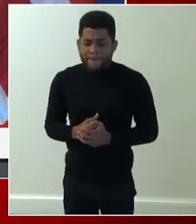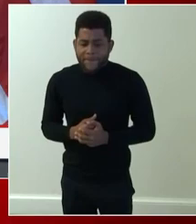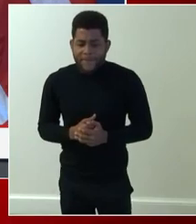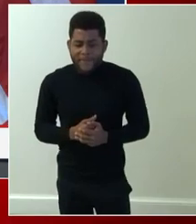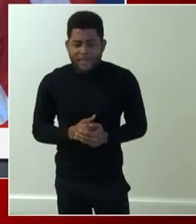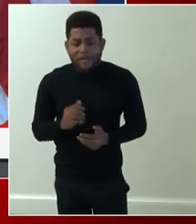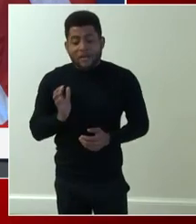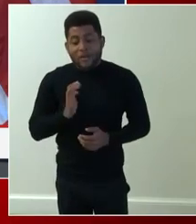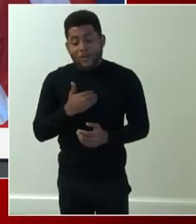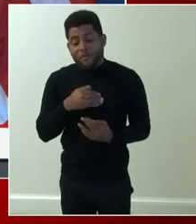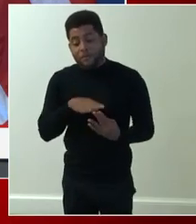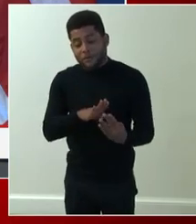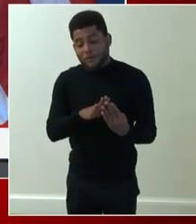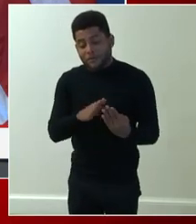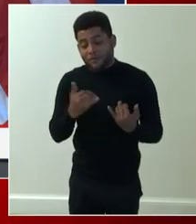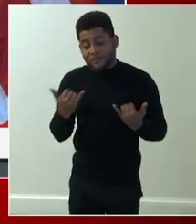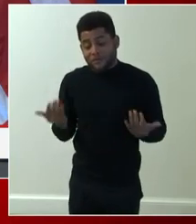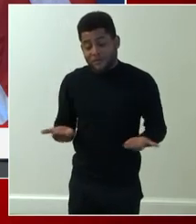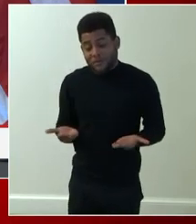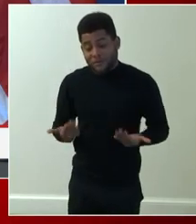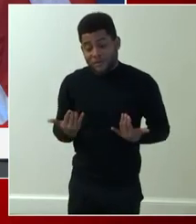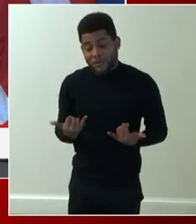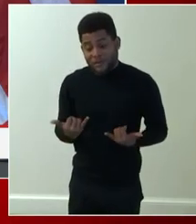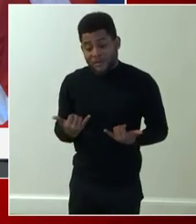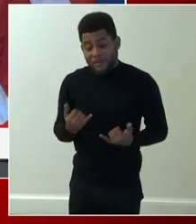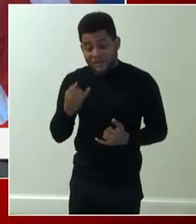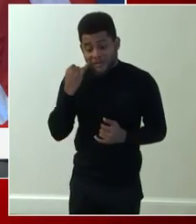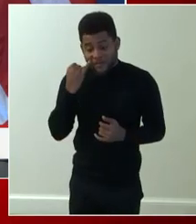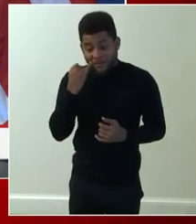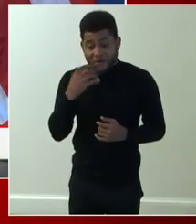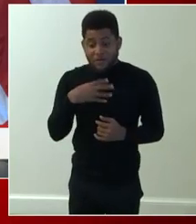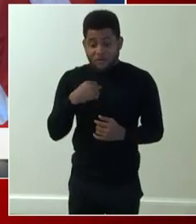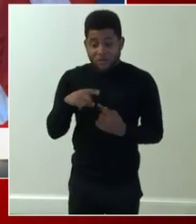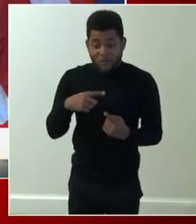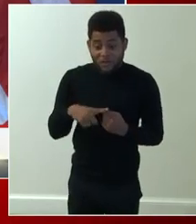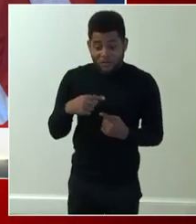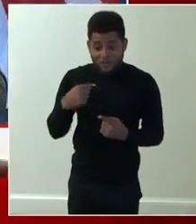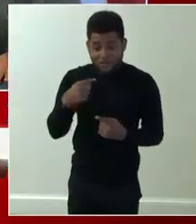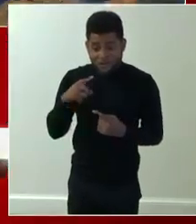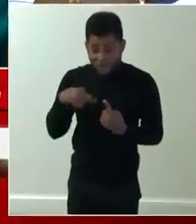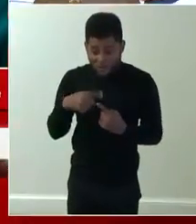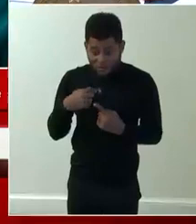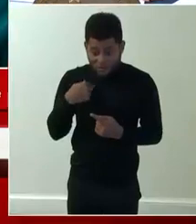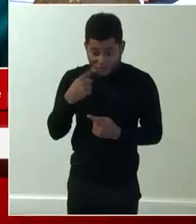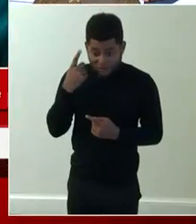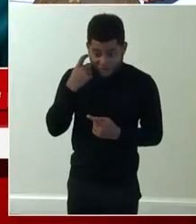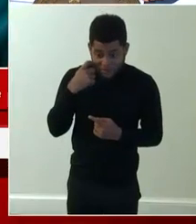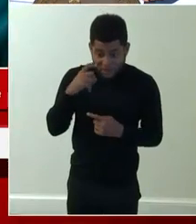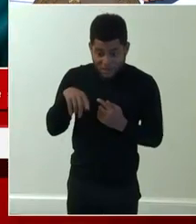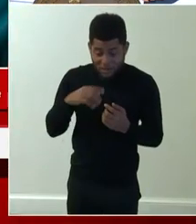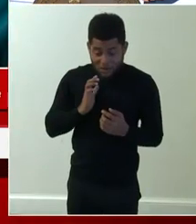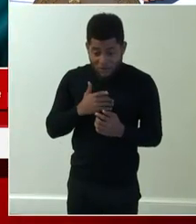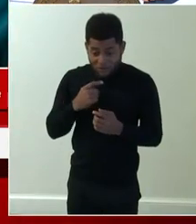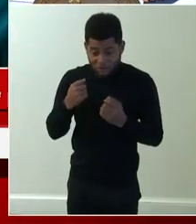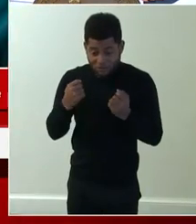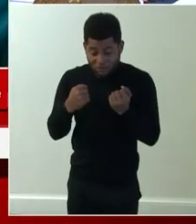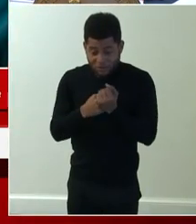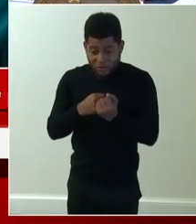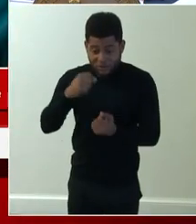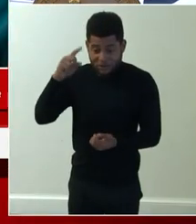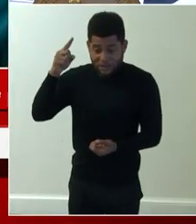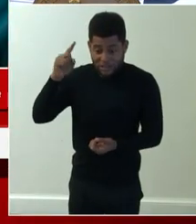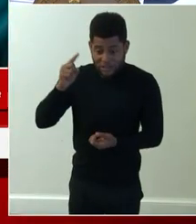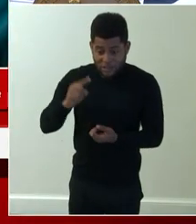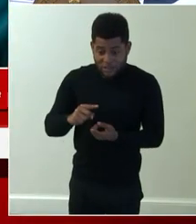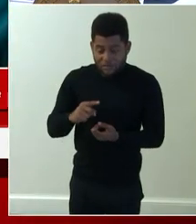approach presently. If and when I suspect our supply gets up, and it'll be ramping